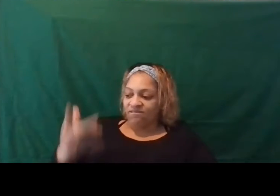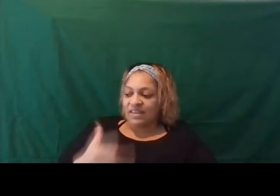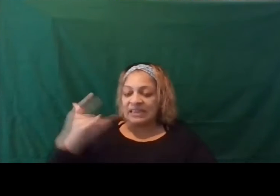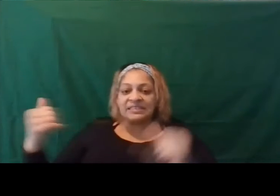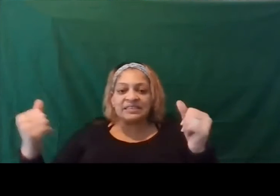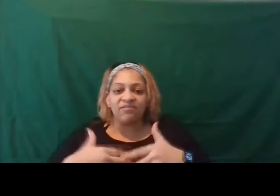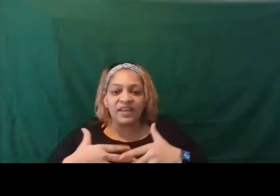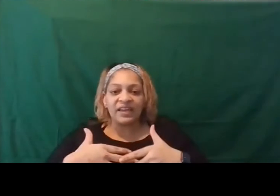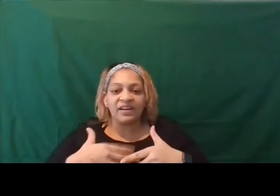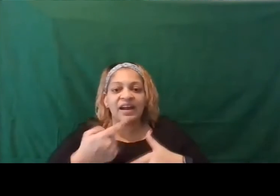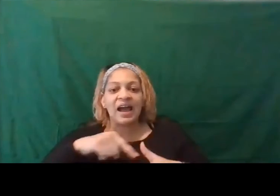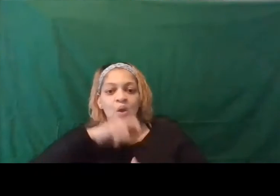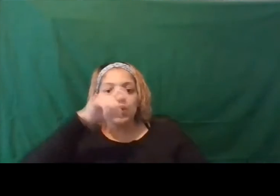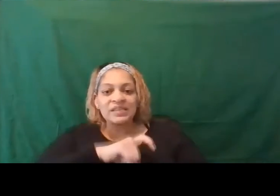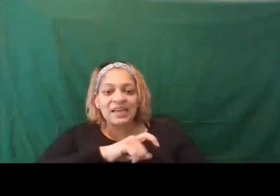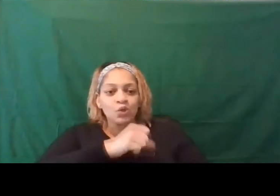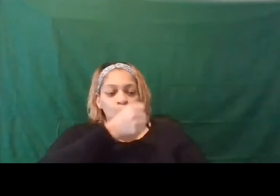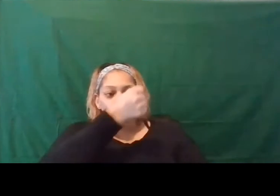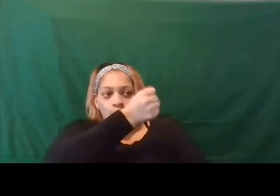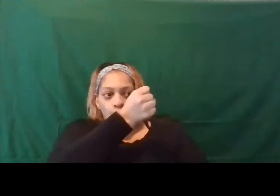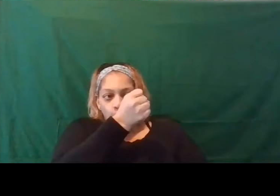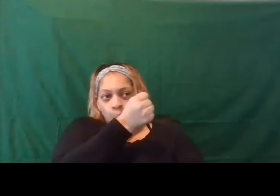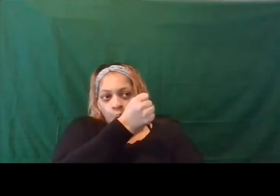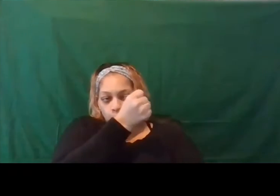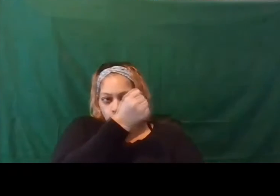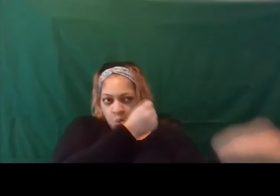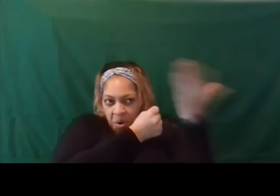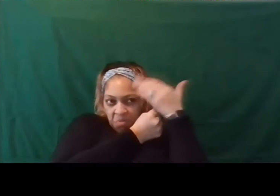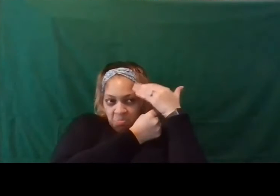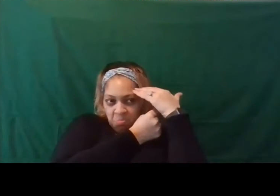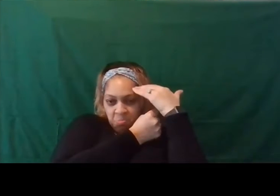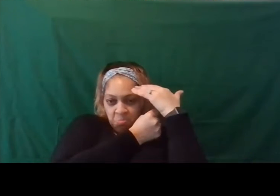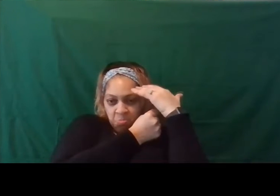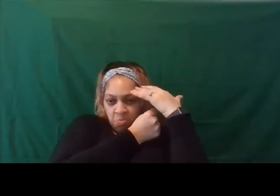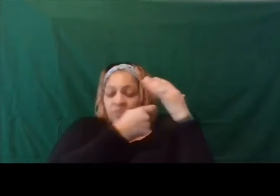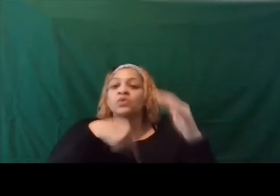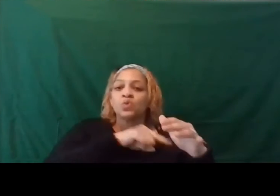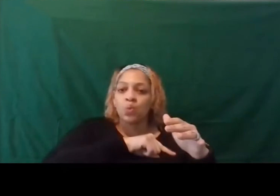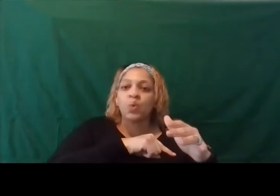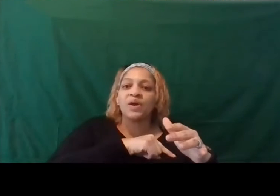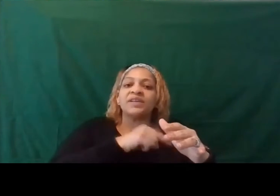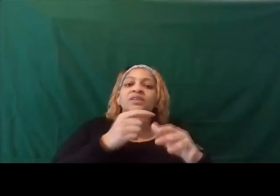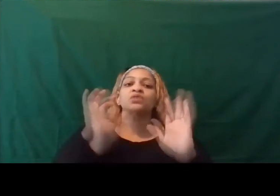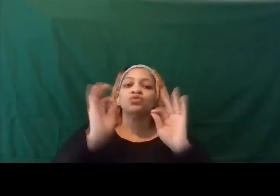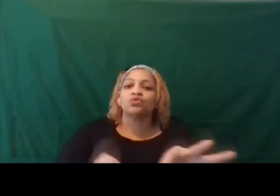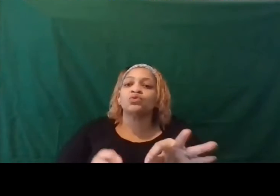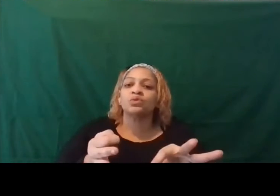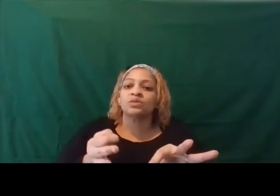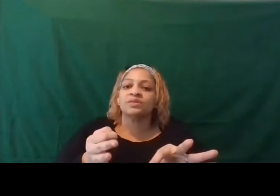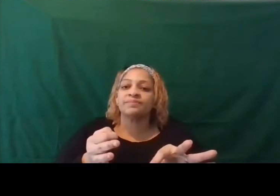to cling to the familiar. We choose in a wholesome